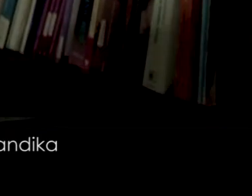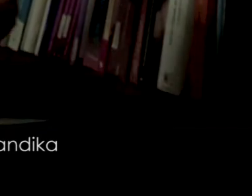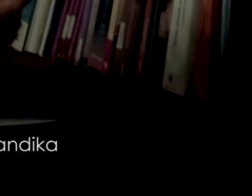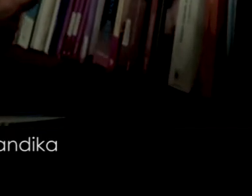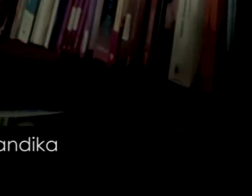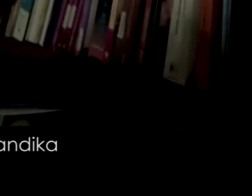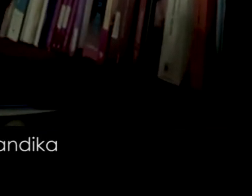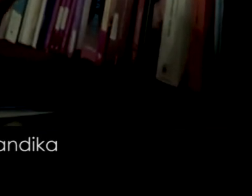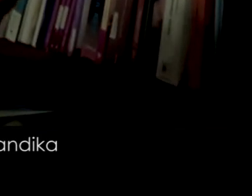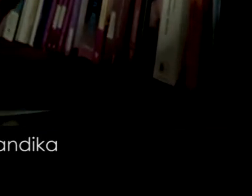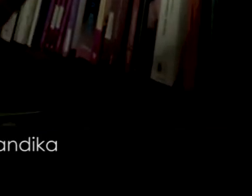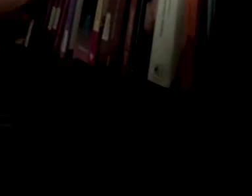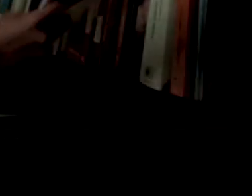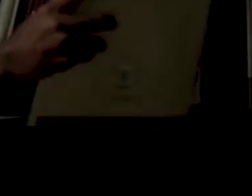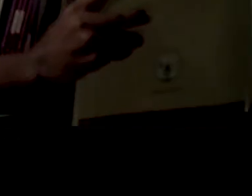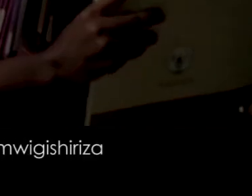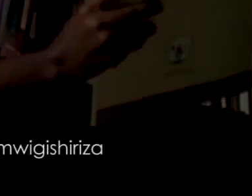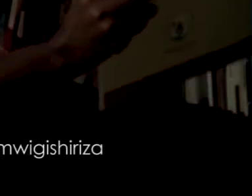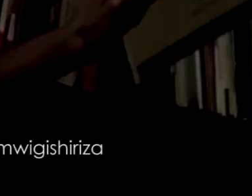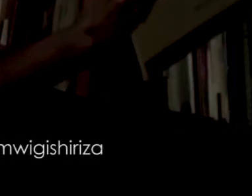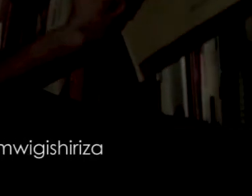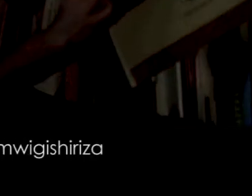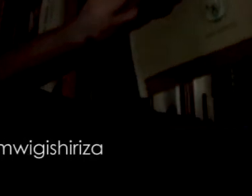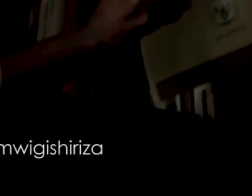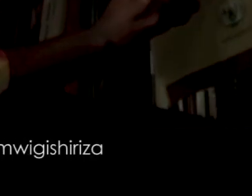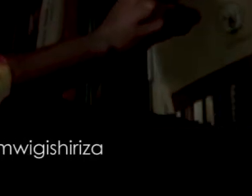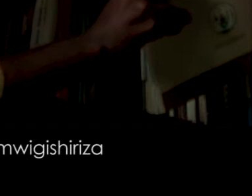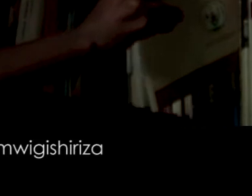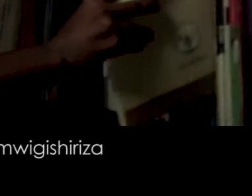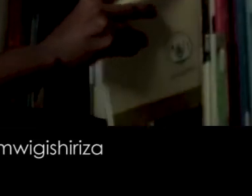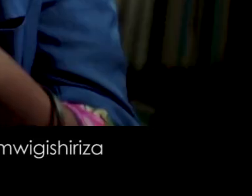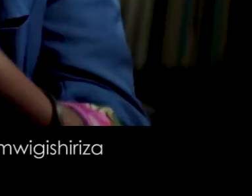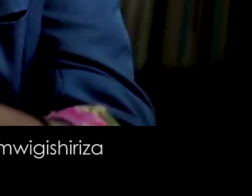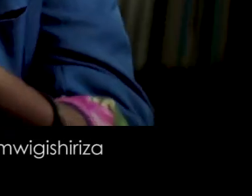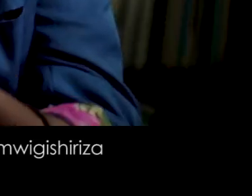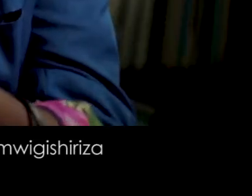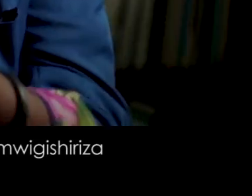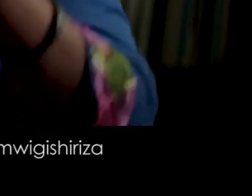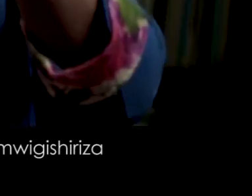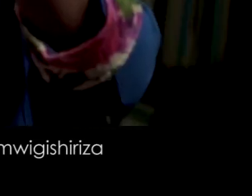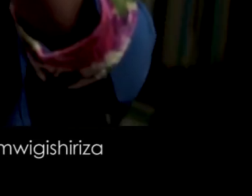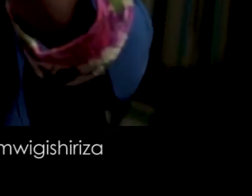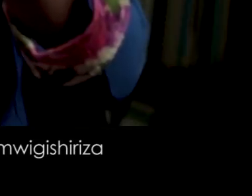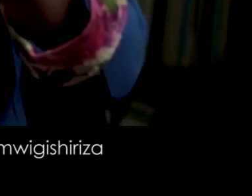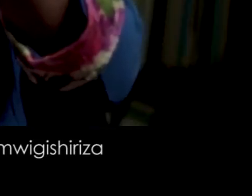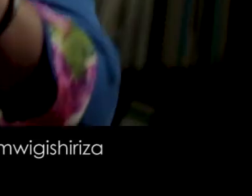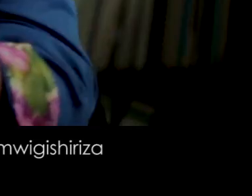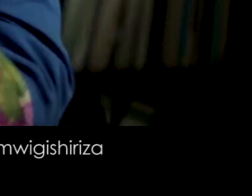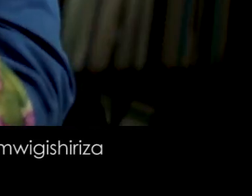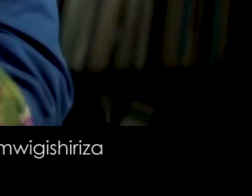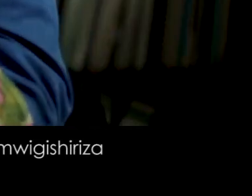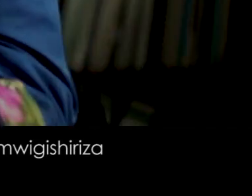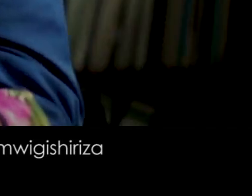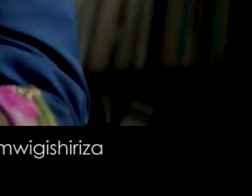basics. Since he didn't know how to read or write, a lot of what we learned was through using pictures. I would show him